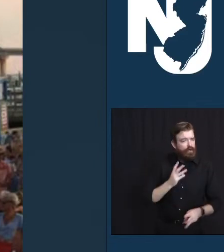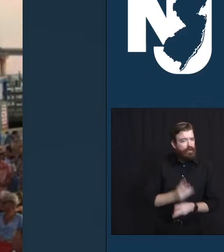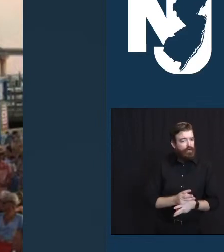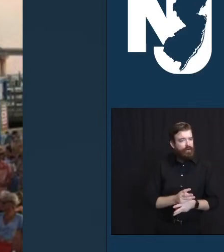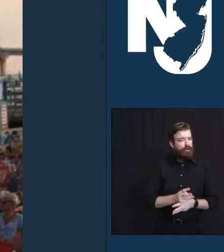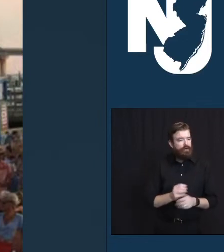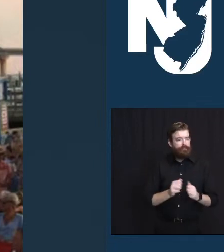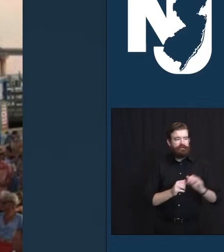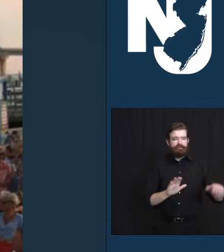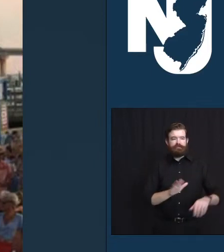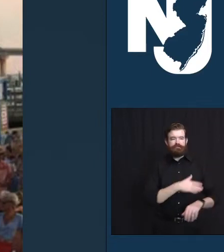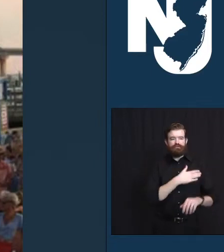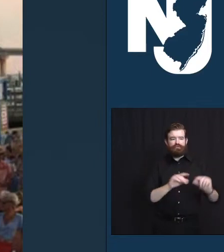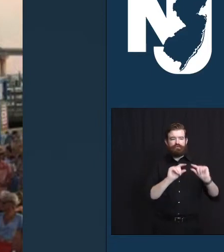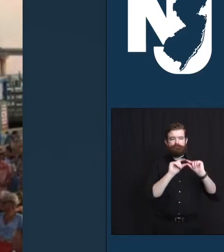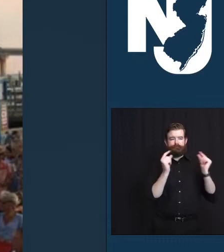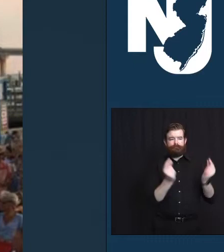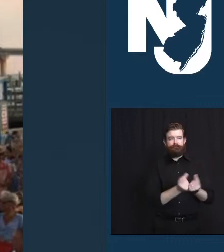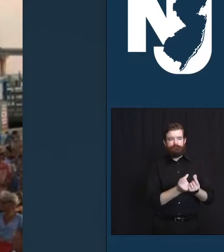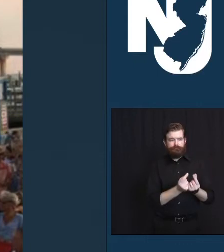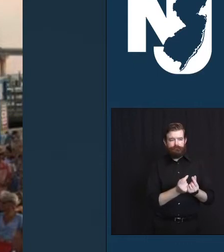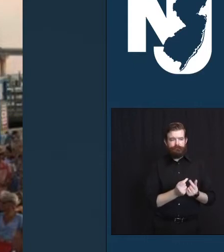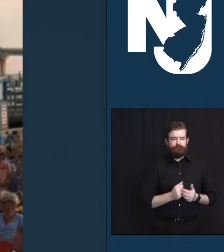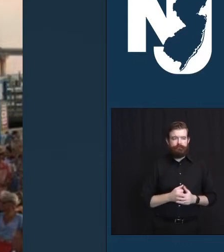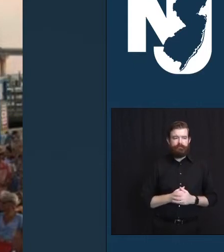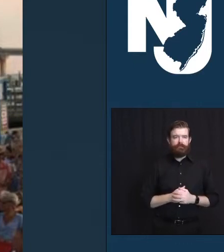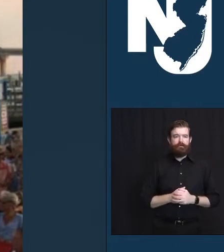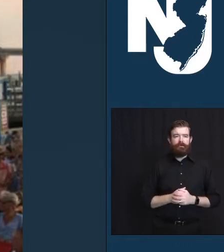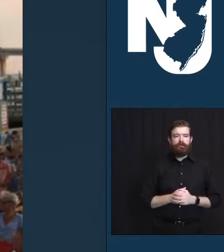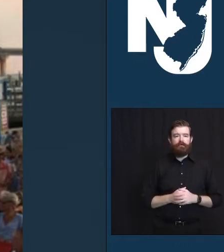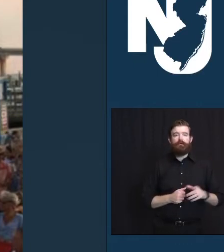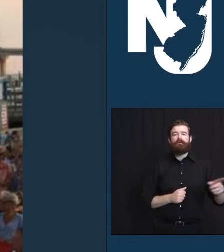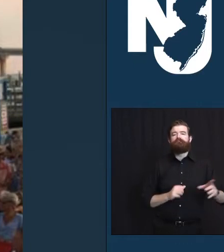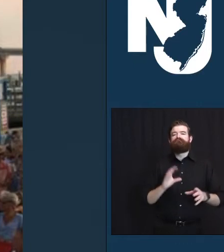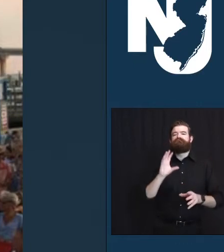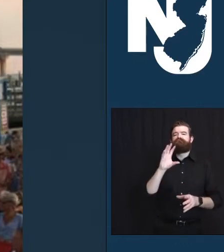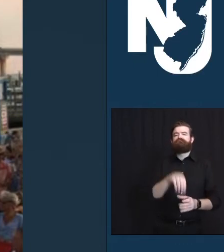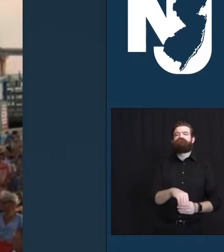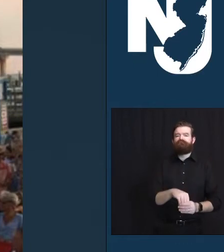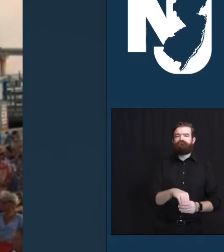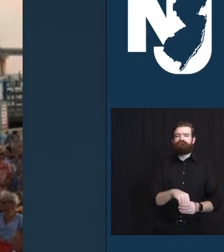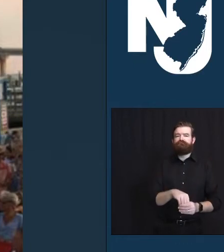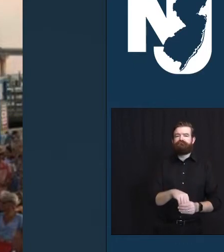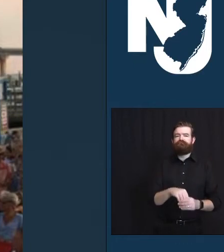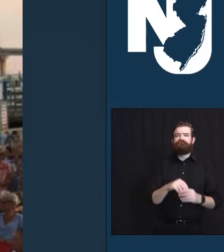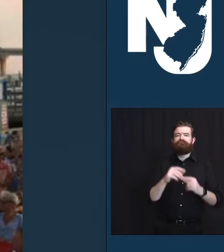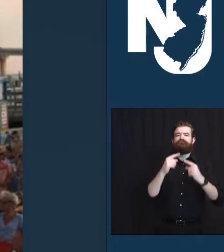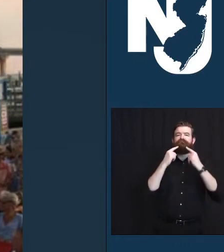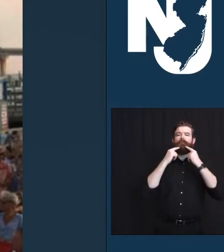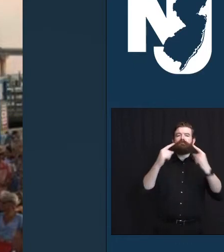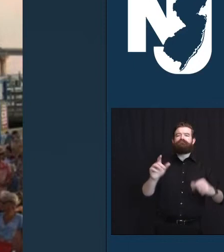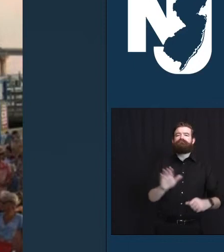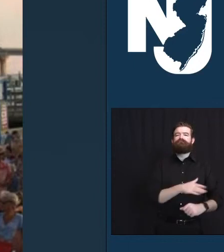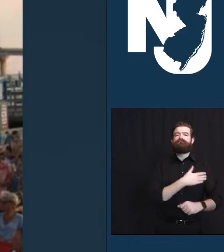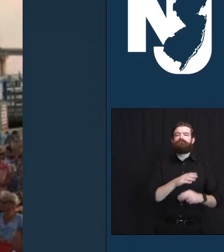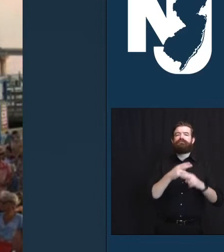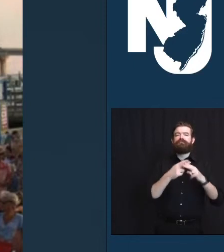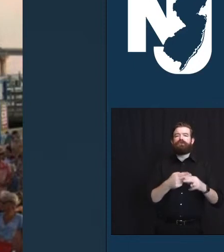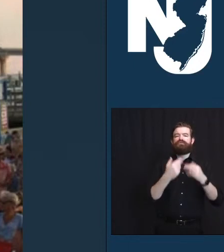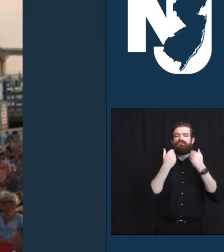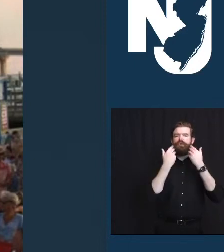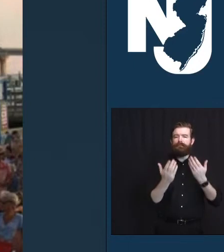of Shirley and Company, and contributing to their 1975 number 1 hit, another favorite, Shame, Shame, Shame.